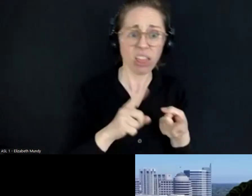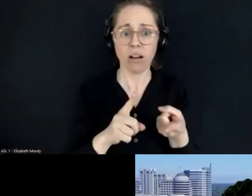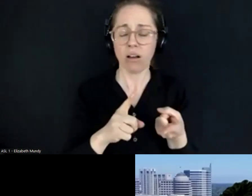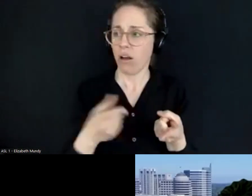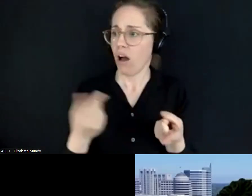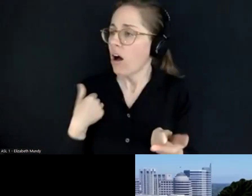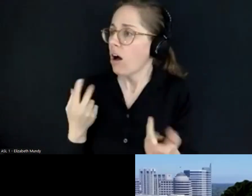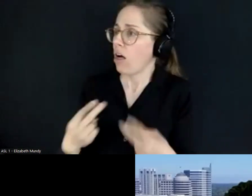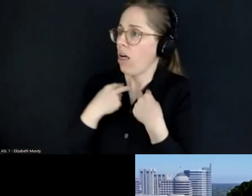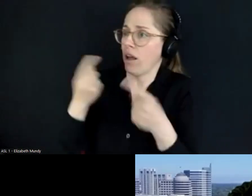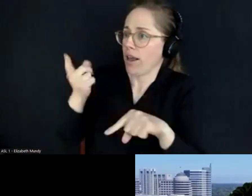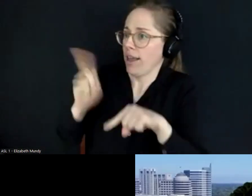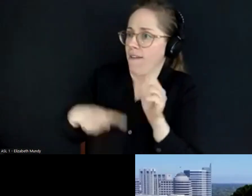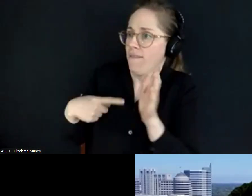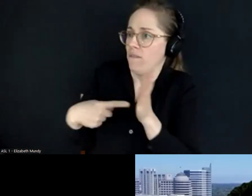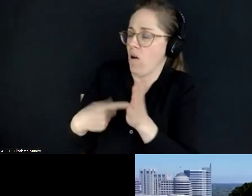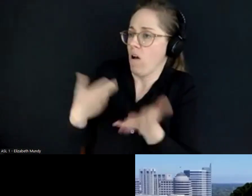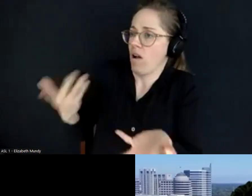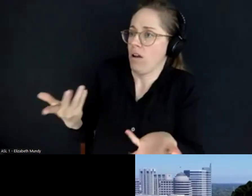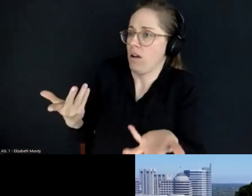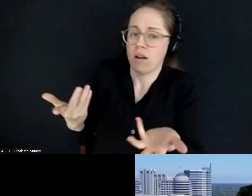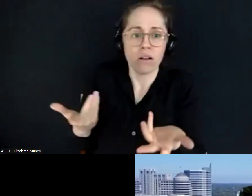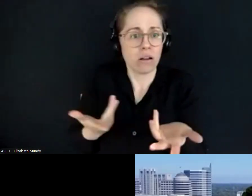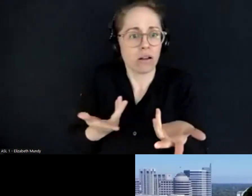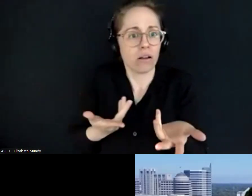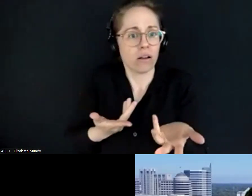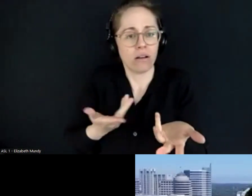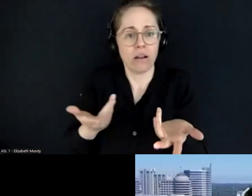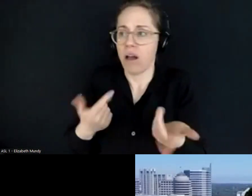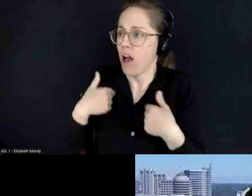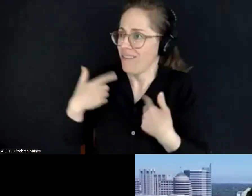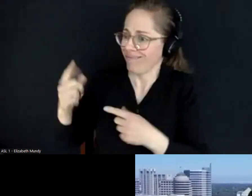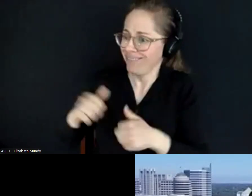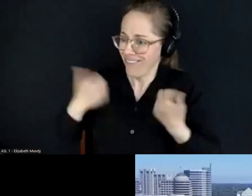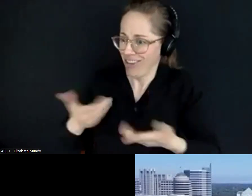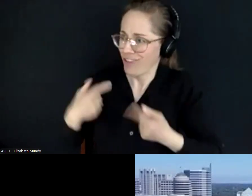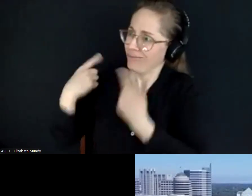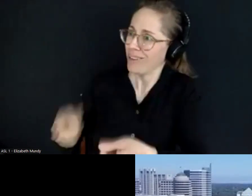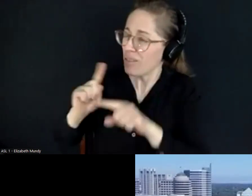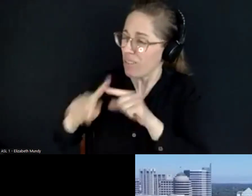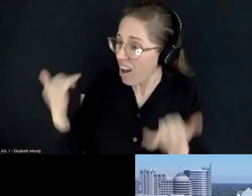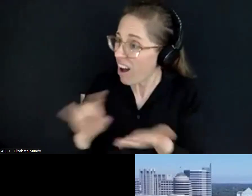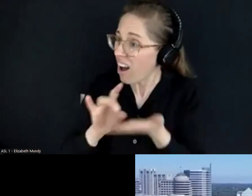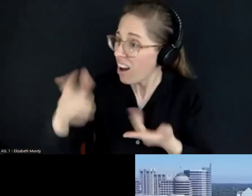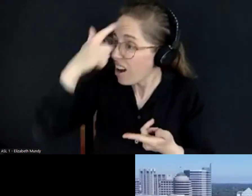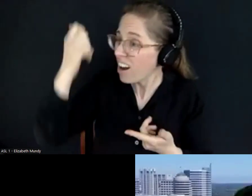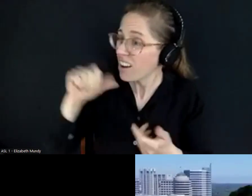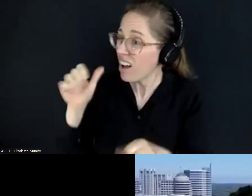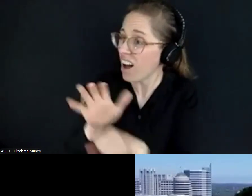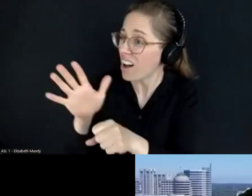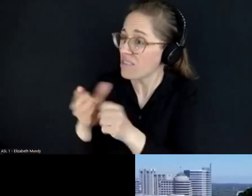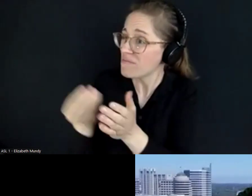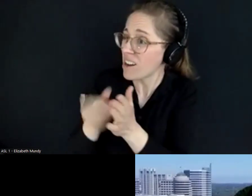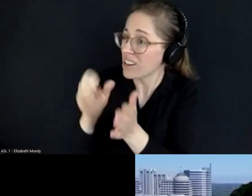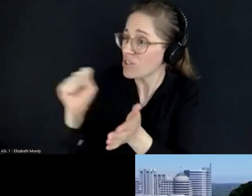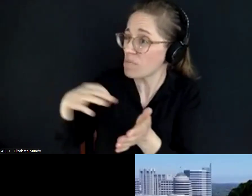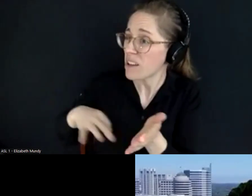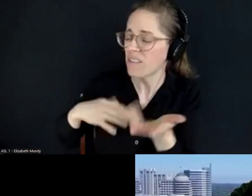permanent housing that they've been living in for a really long time. And so the just dramatic increase of